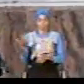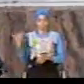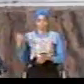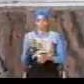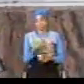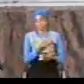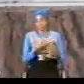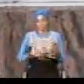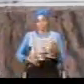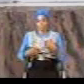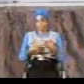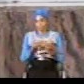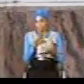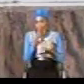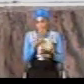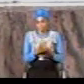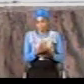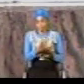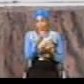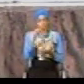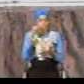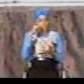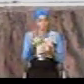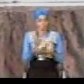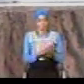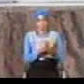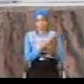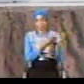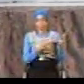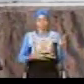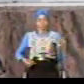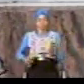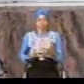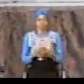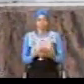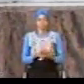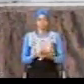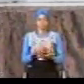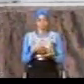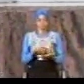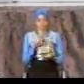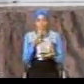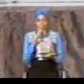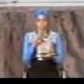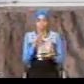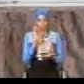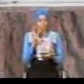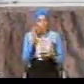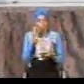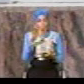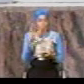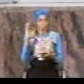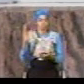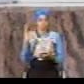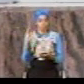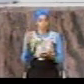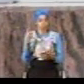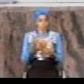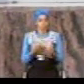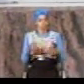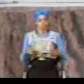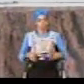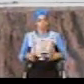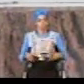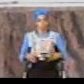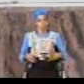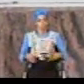me. Praise the Lord. My testimony comes like this. Right from my youth age, I